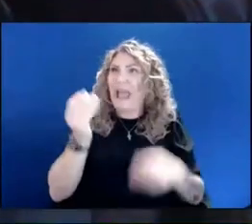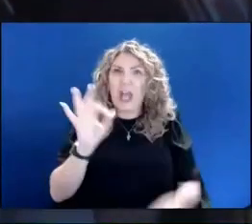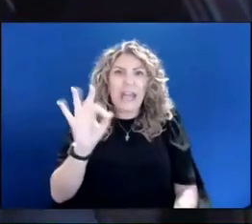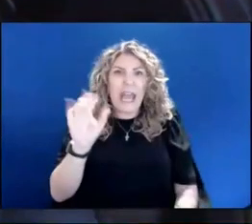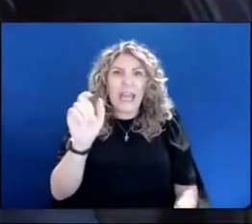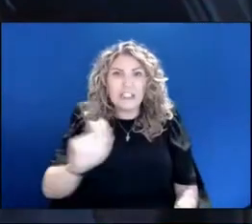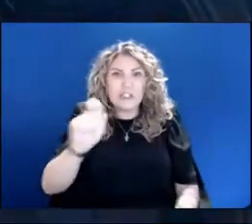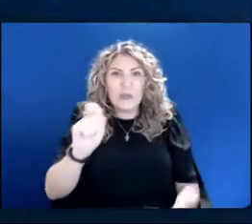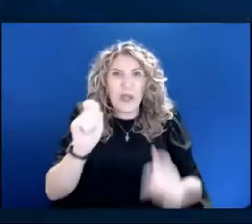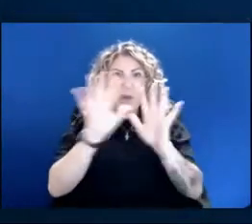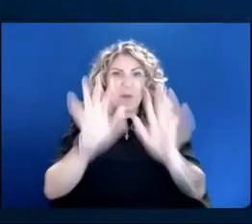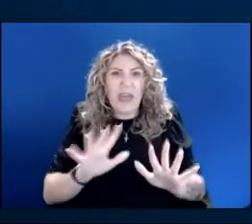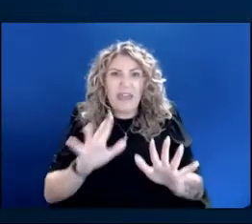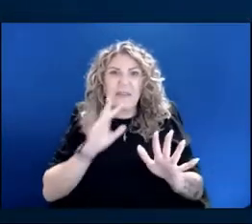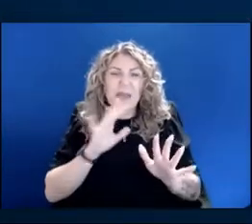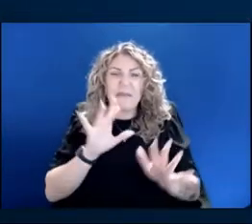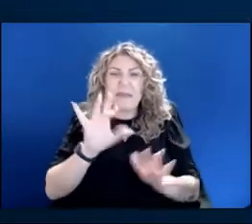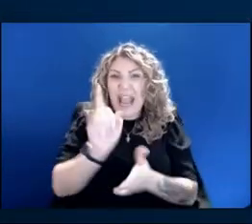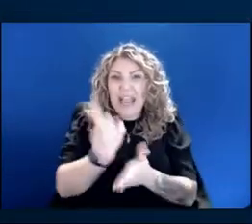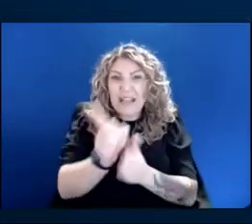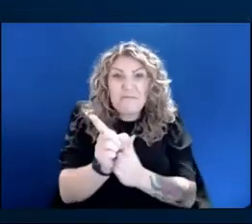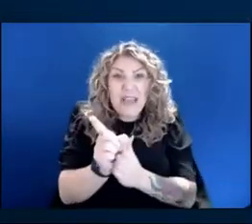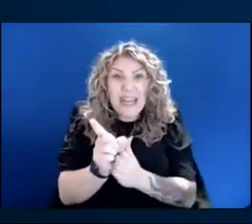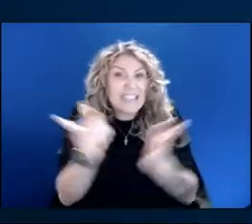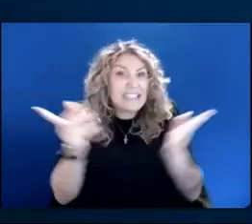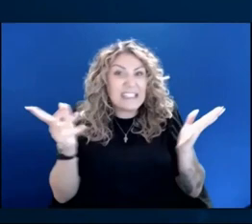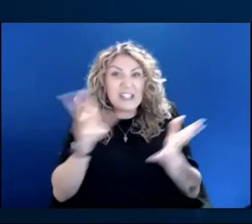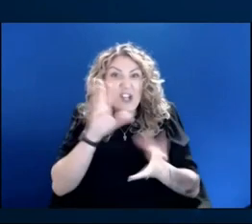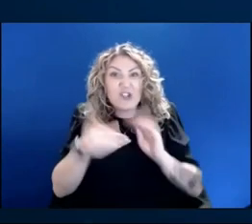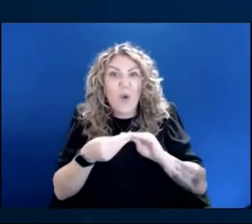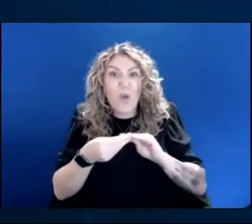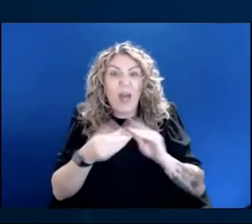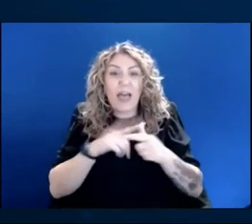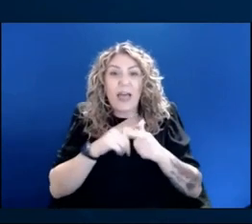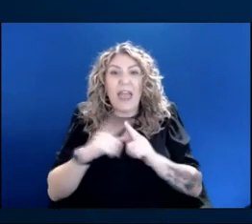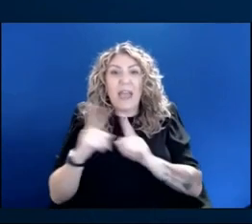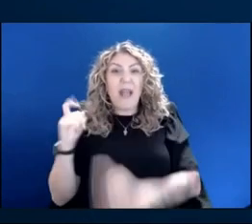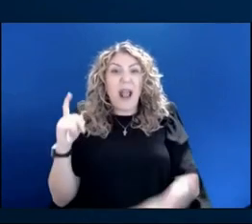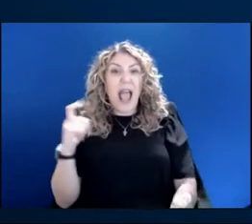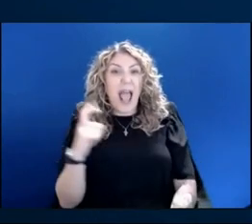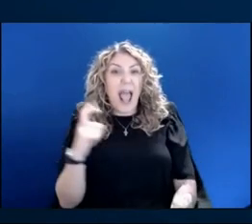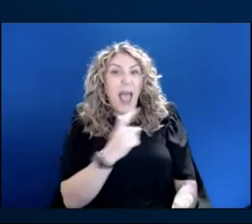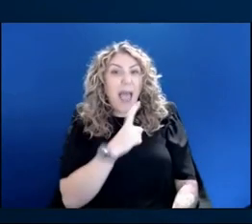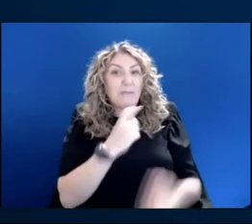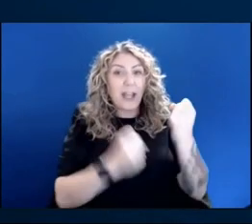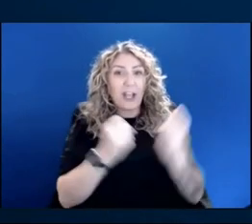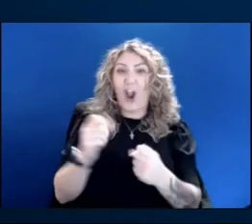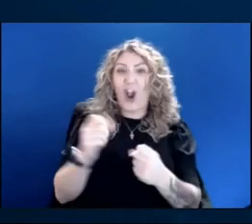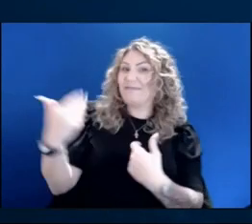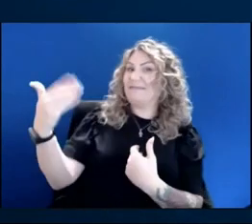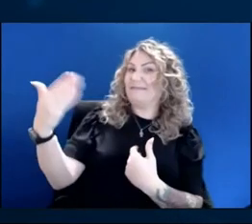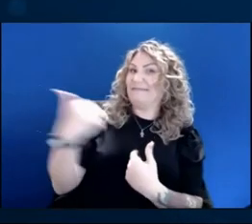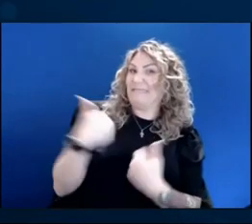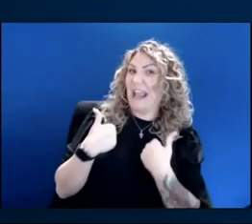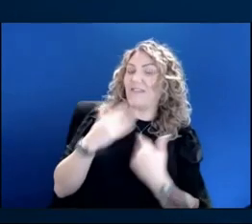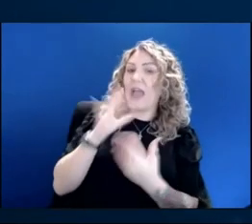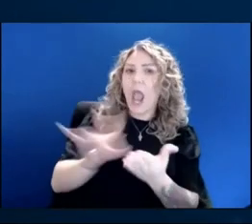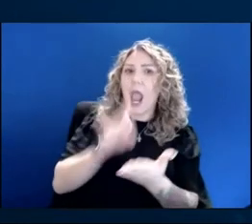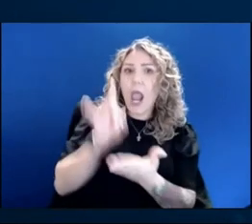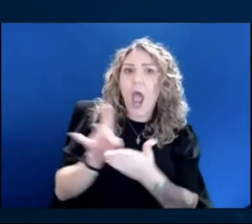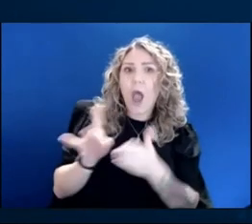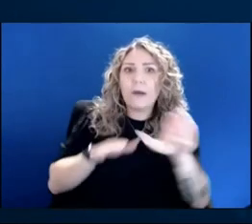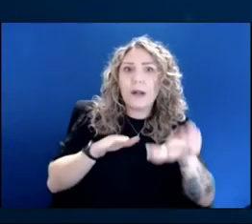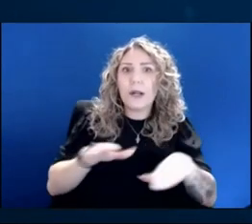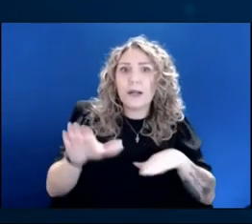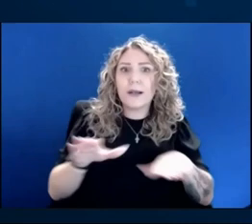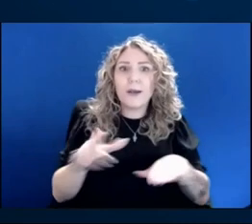know, eight minutes. And then I ran back to my car and then sent you on your way to go out in it for 8 hours. So yeah, we know who the tough